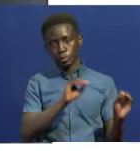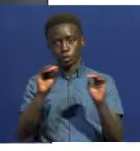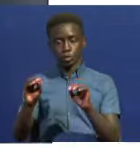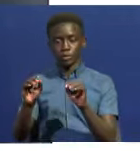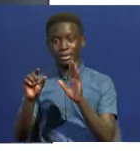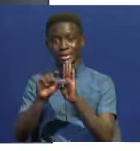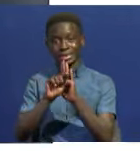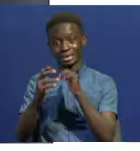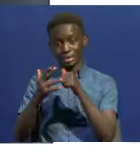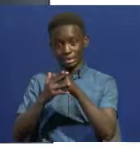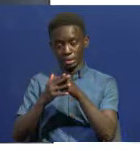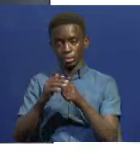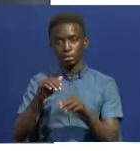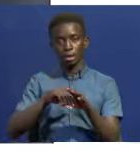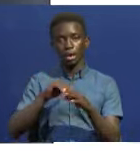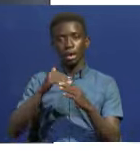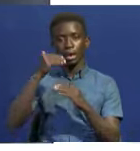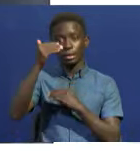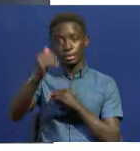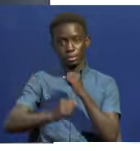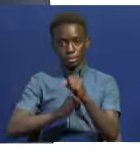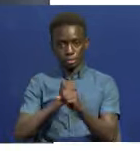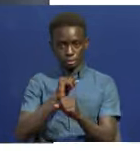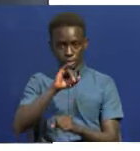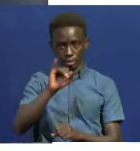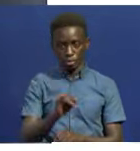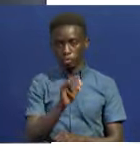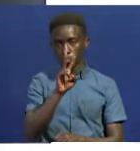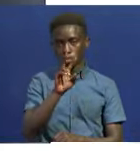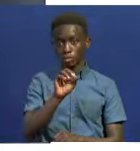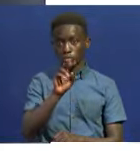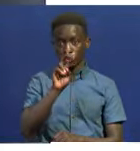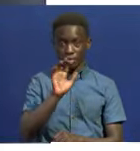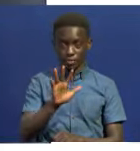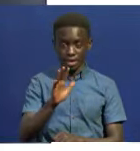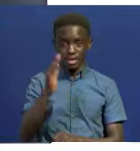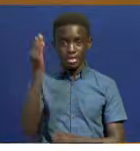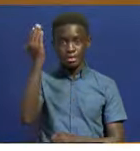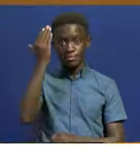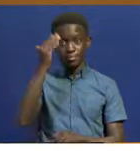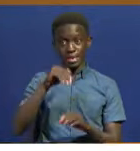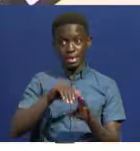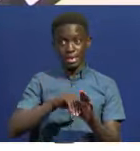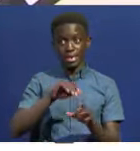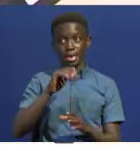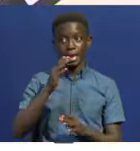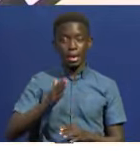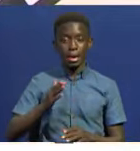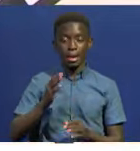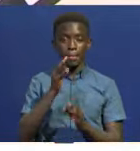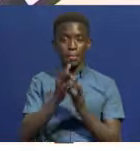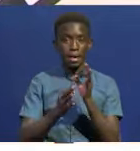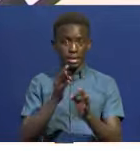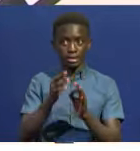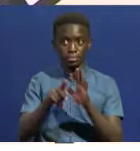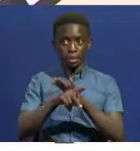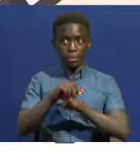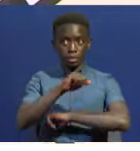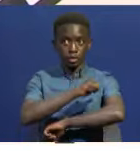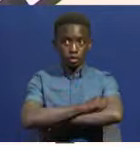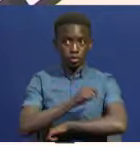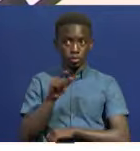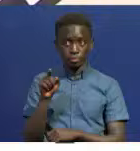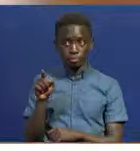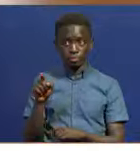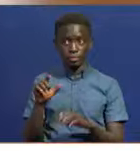January 2025. Speaking at Mukuru Kwa Njenga Primary School in Embakasi South Constituency during the handover of classroom built